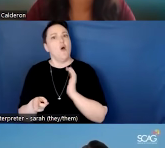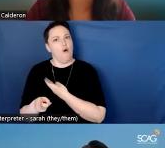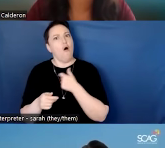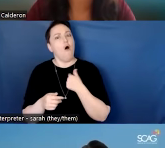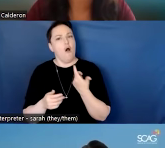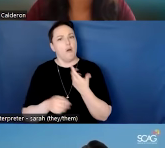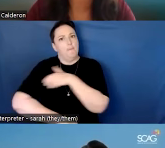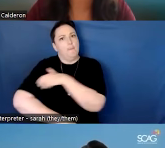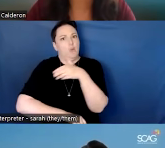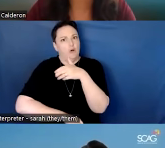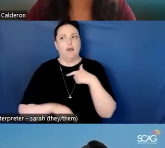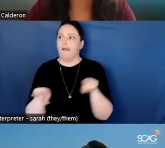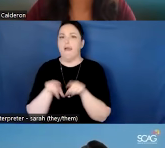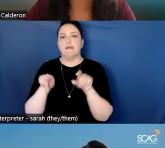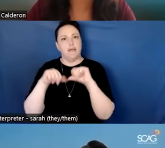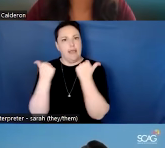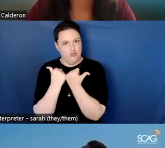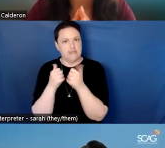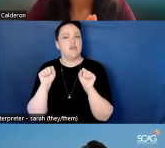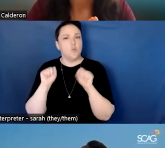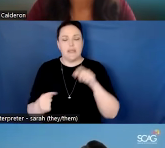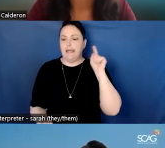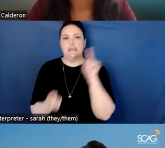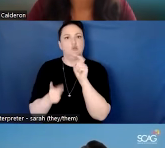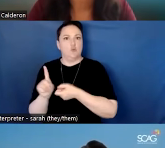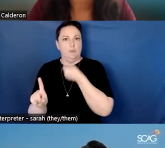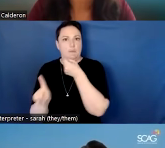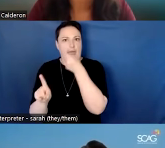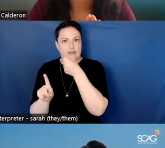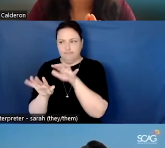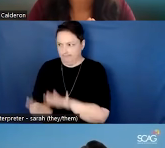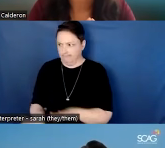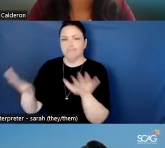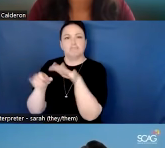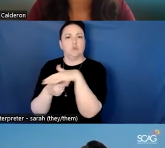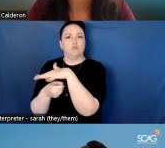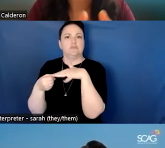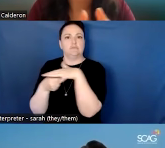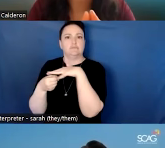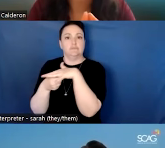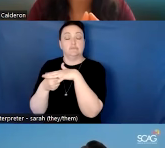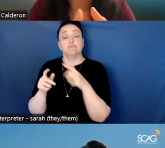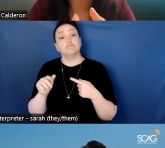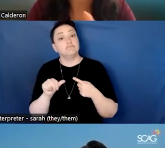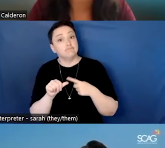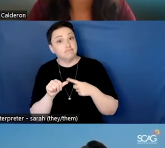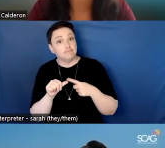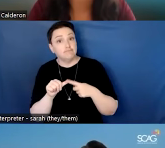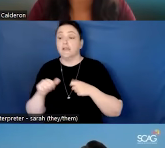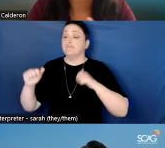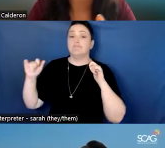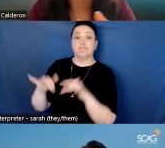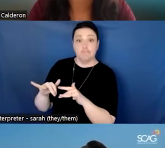as an agency to reduce impacts throughout the regions. For example, we have the power to convene through working